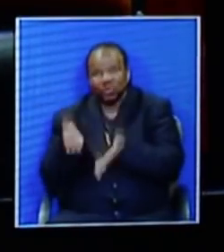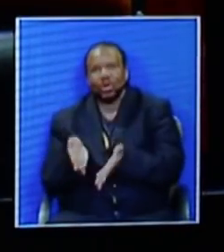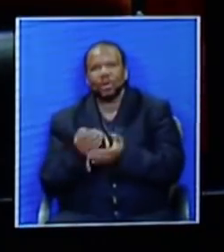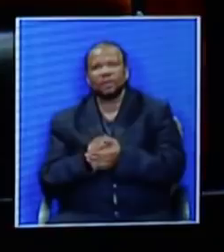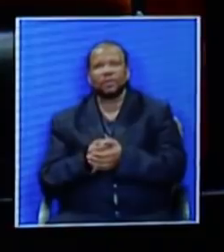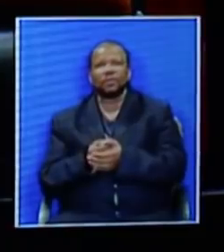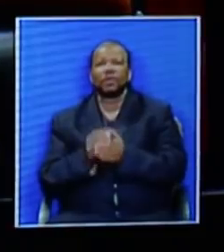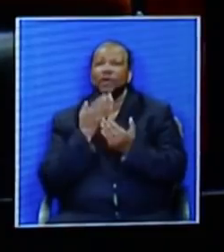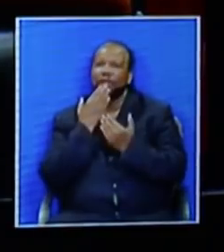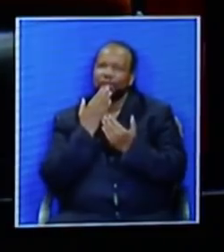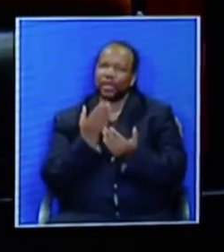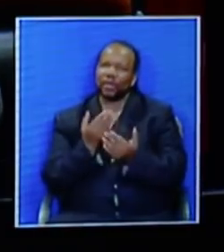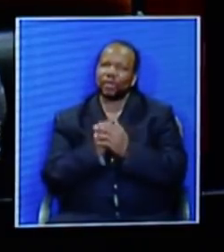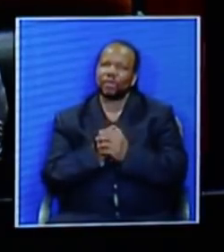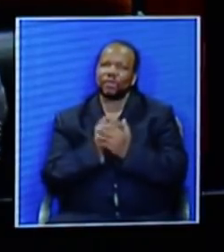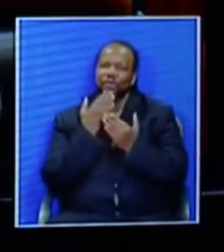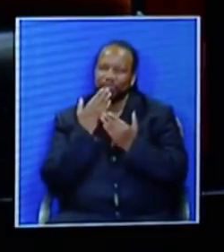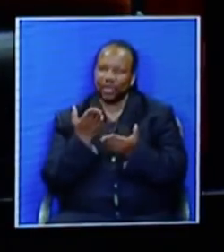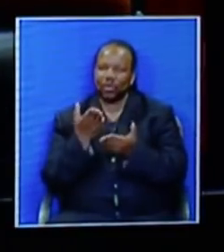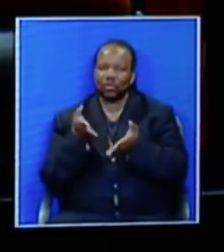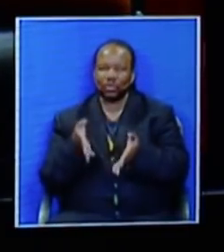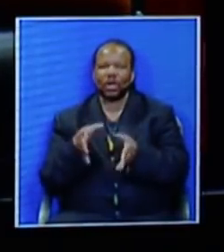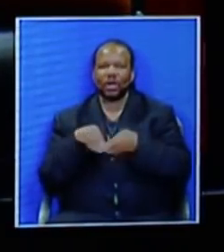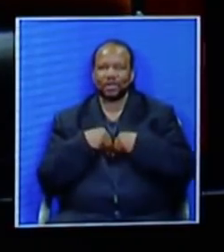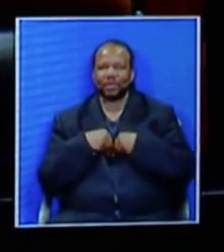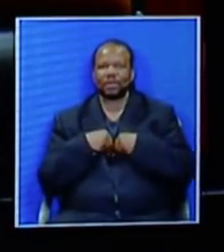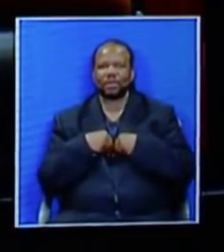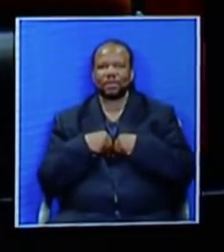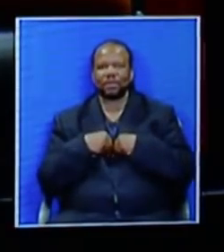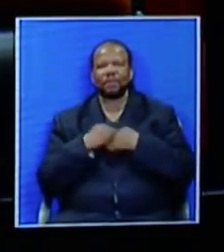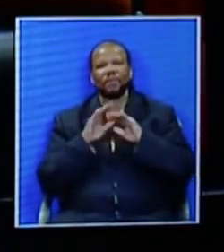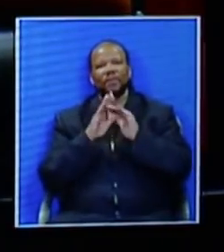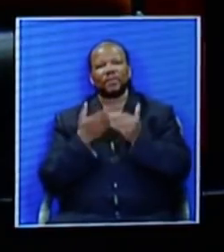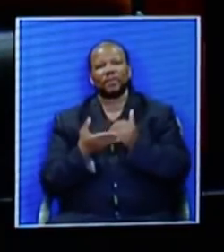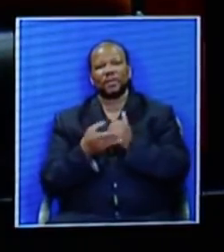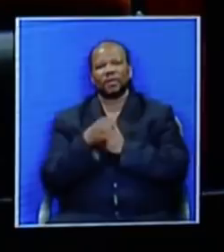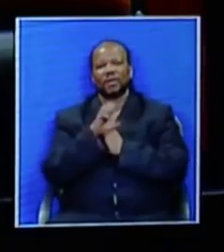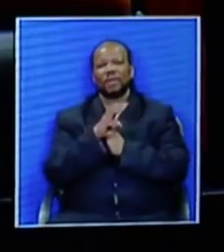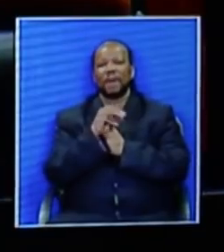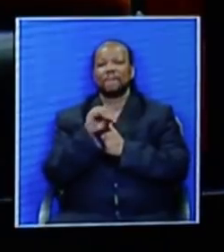All right, thank you. If it's today, then I accept it. Thank you, The Speaker. Honourable Sheikh Imam.